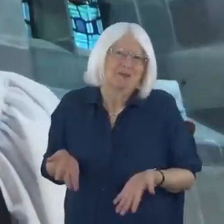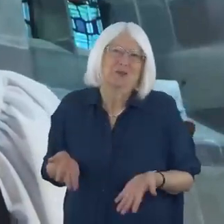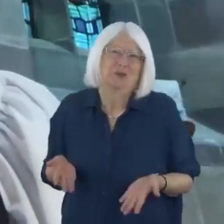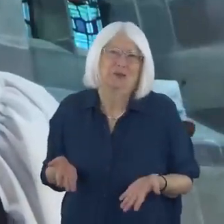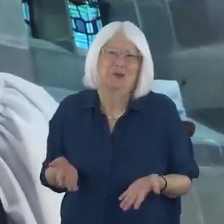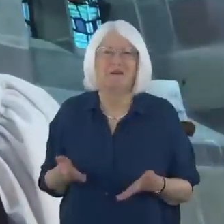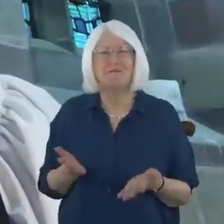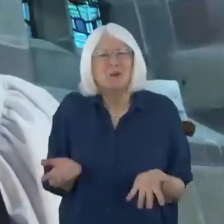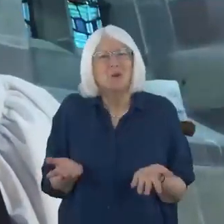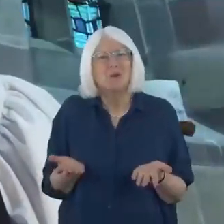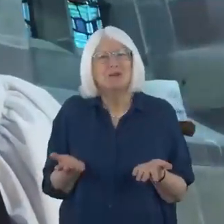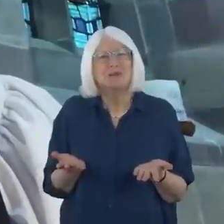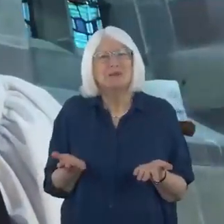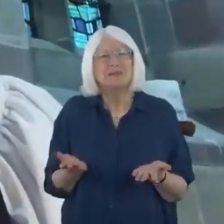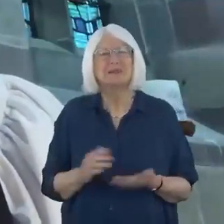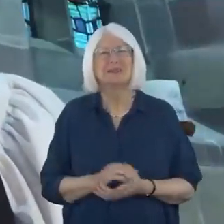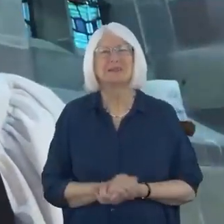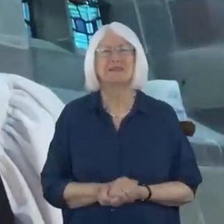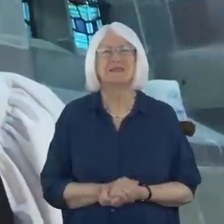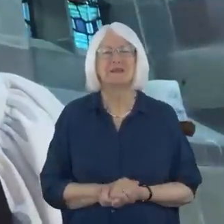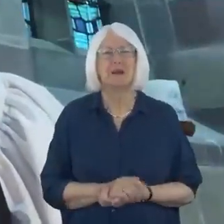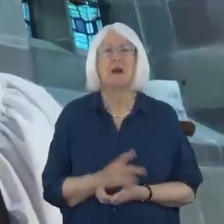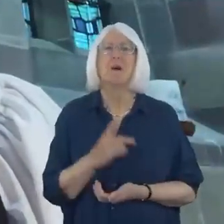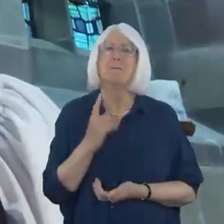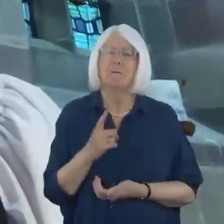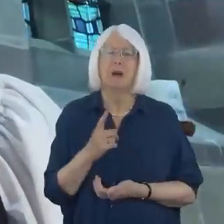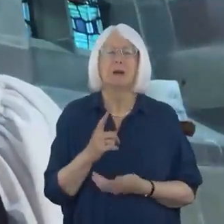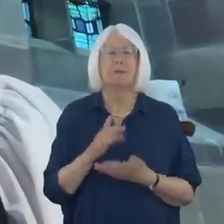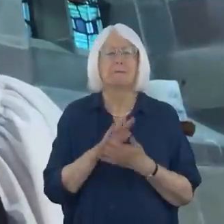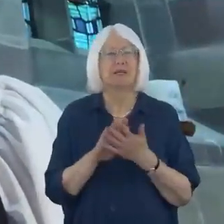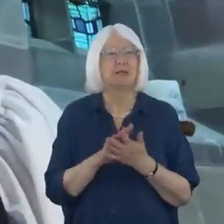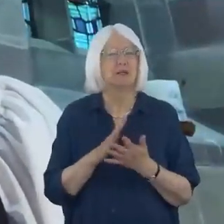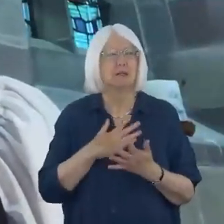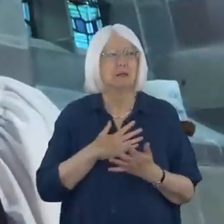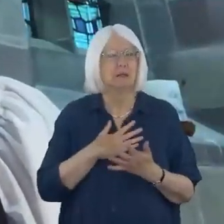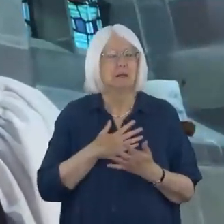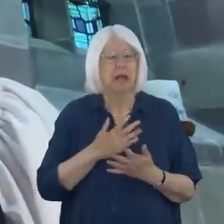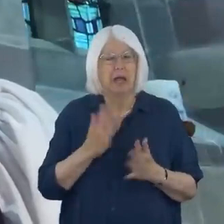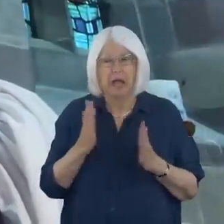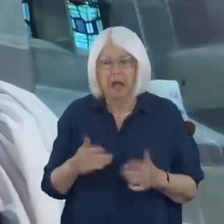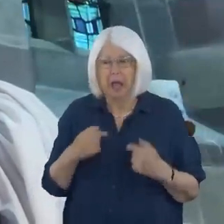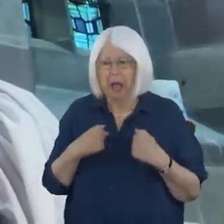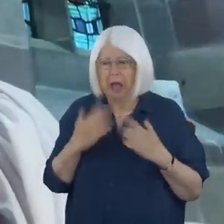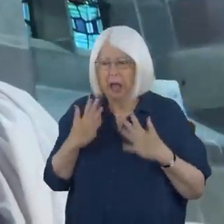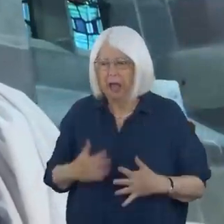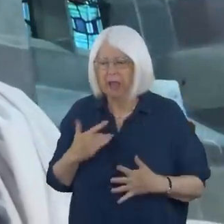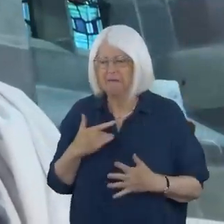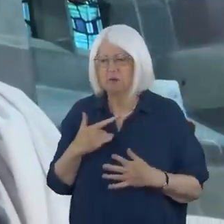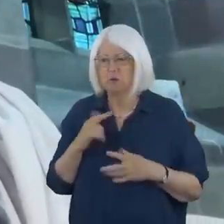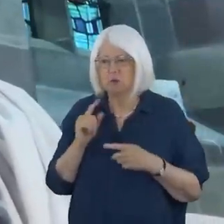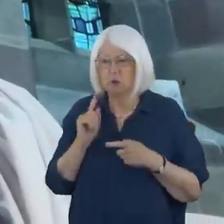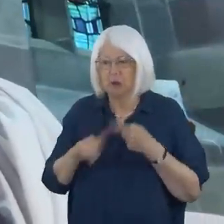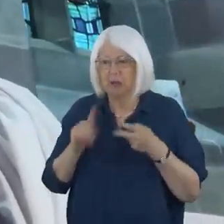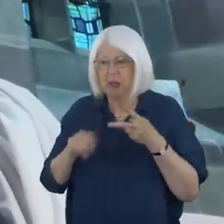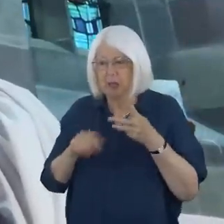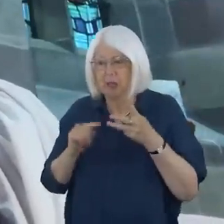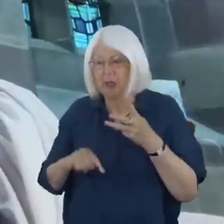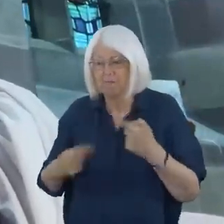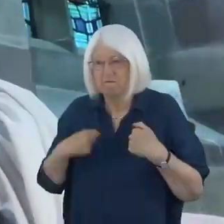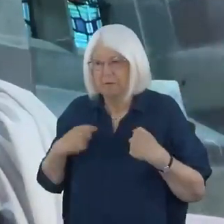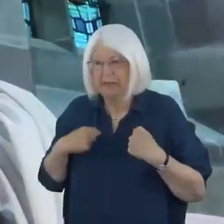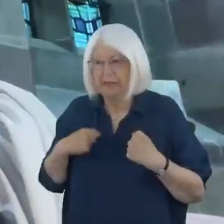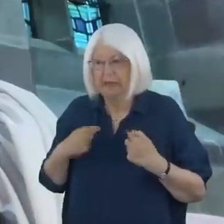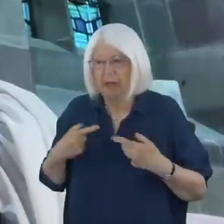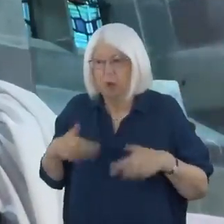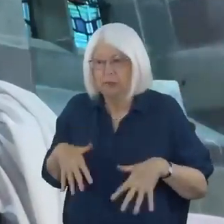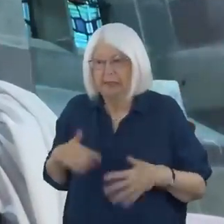that we are required to. But it does relieve us of some of the pressure of thinking that everything is